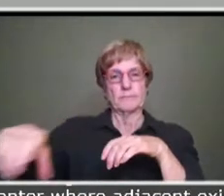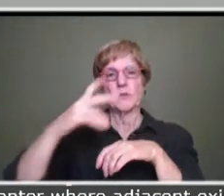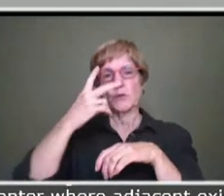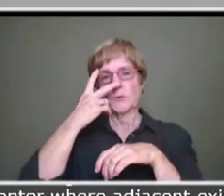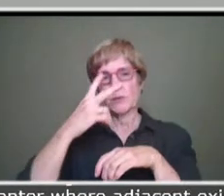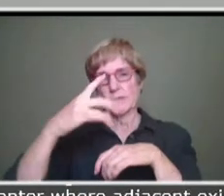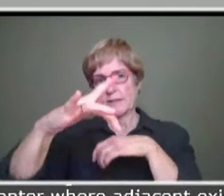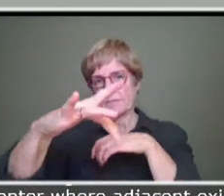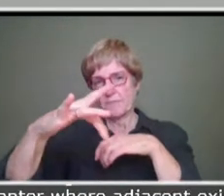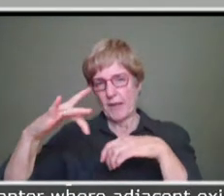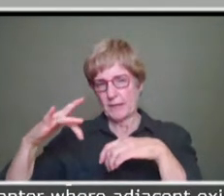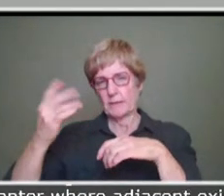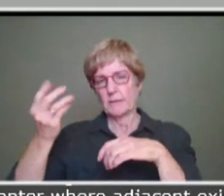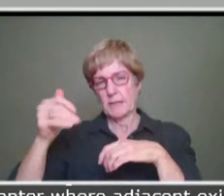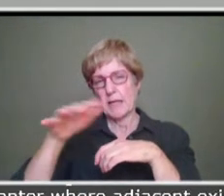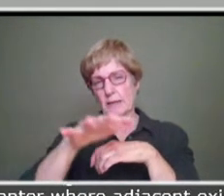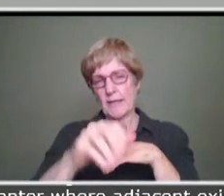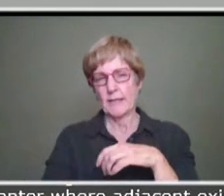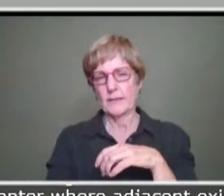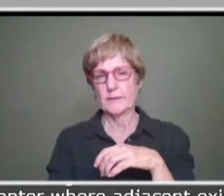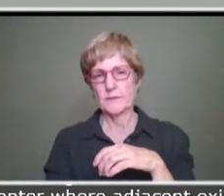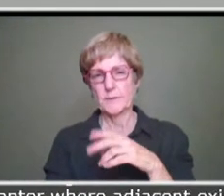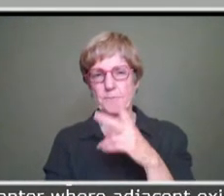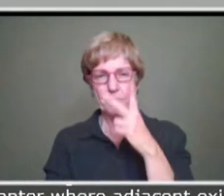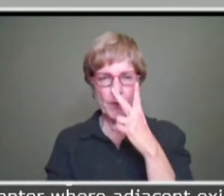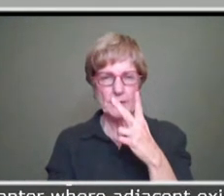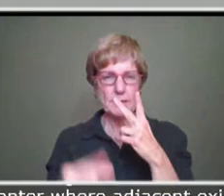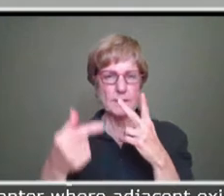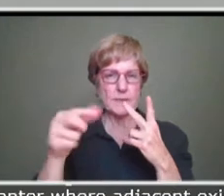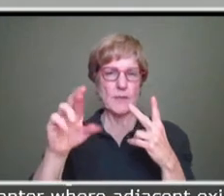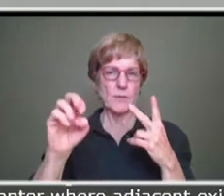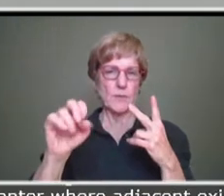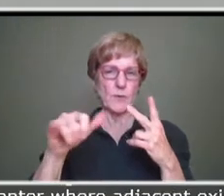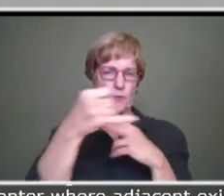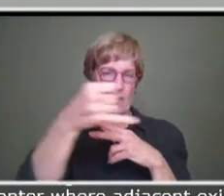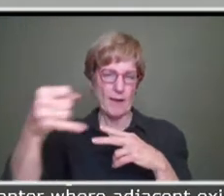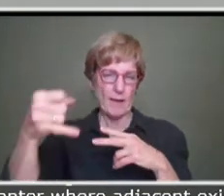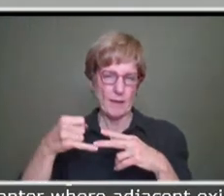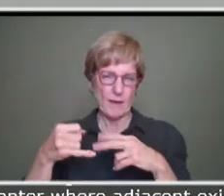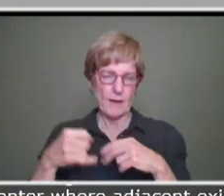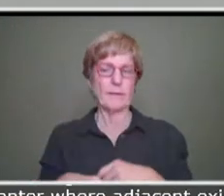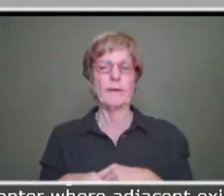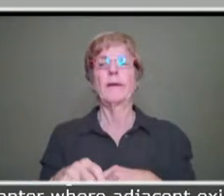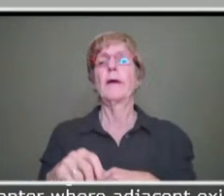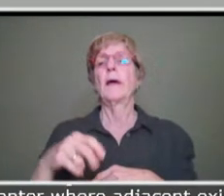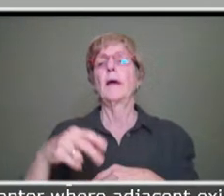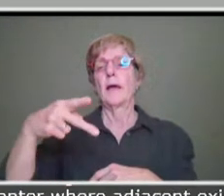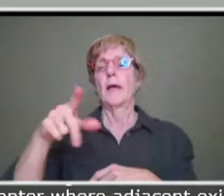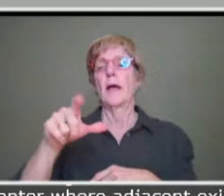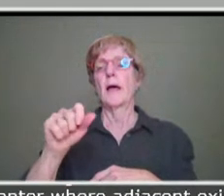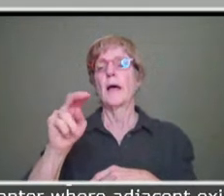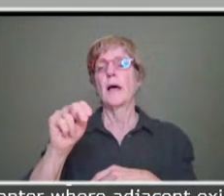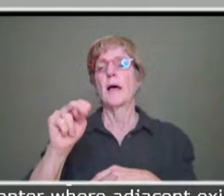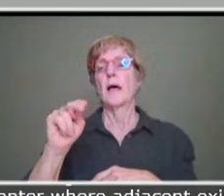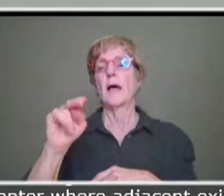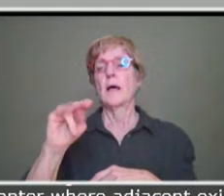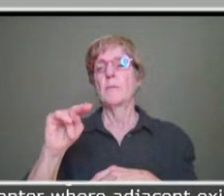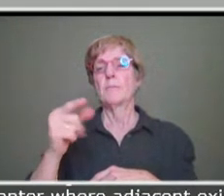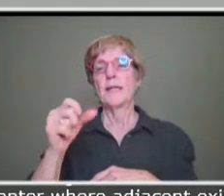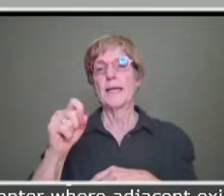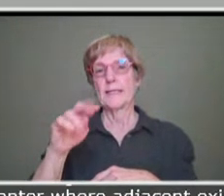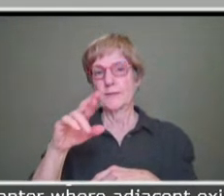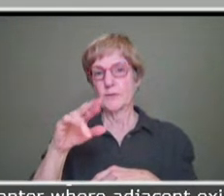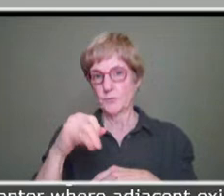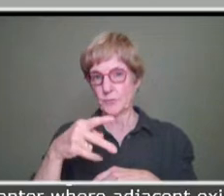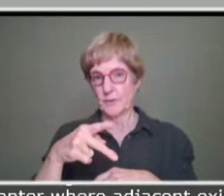vacant land on the backside where that green line is installs an eight-foot planting ship an eight-foot sidewalk along internal public streets